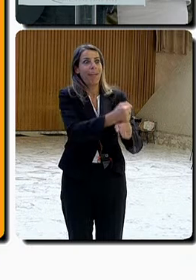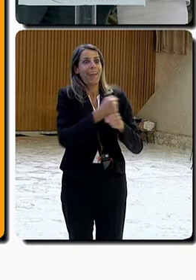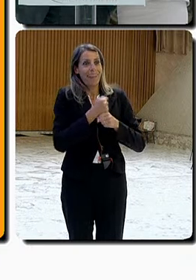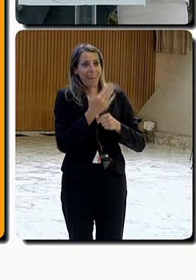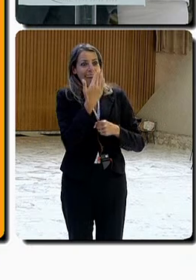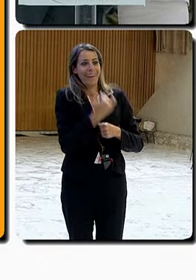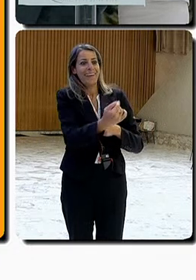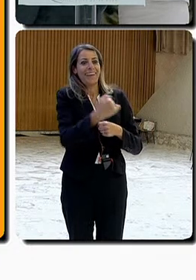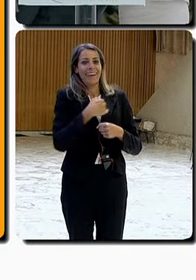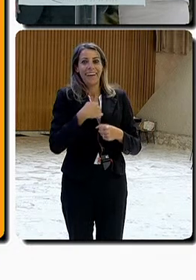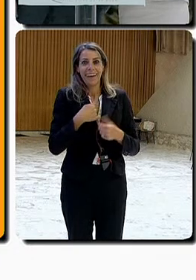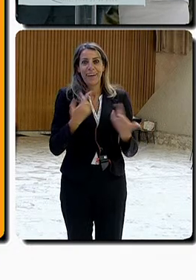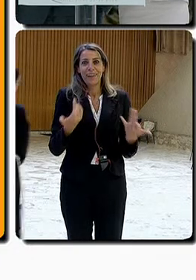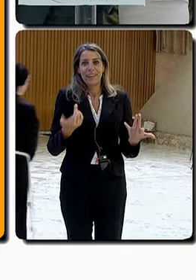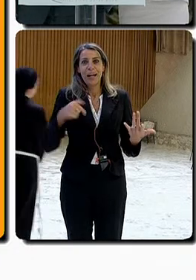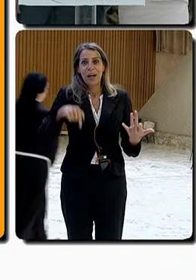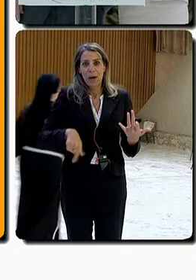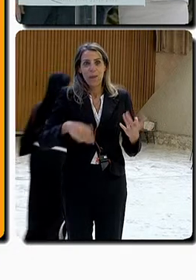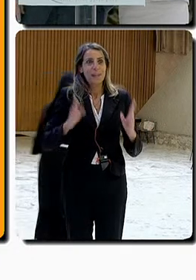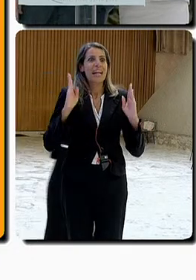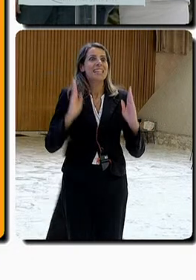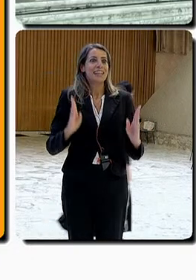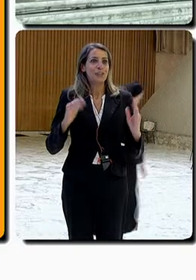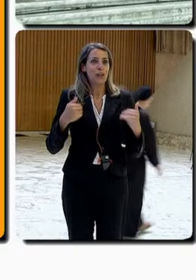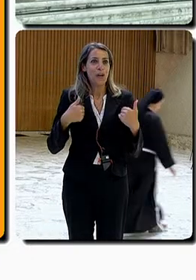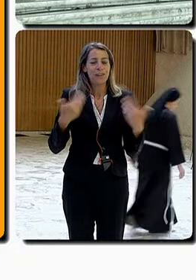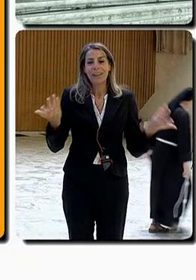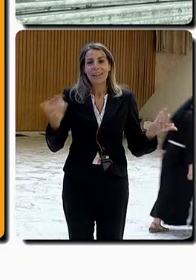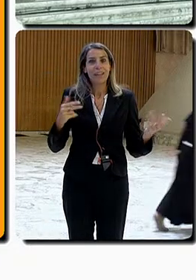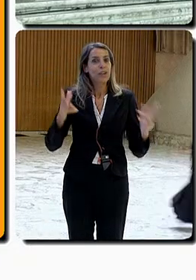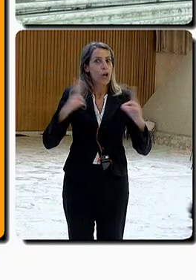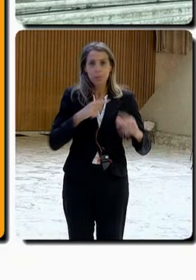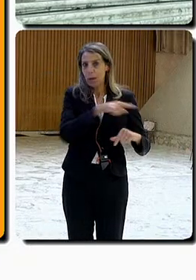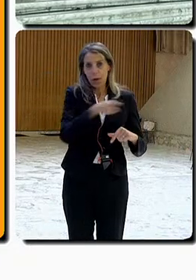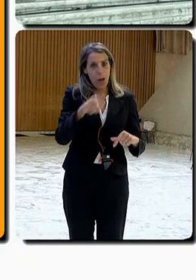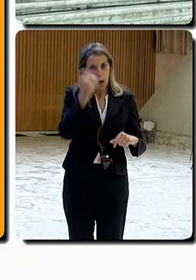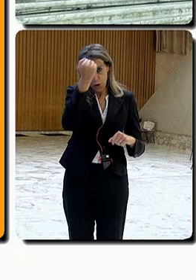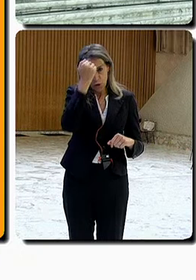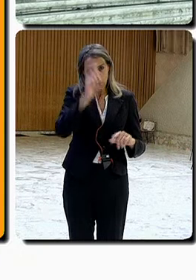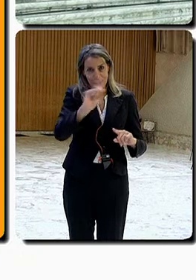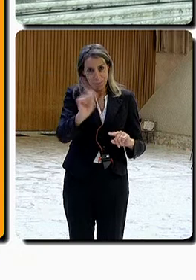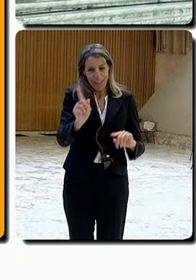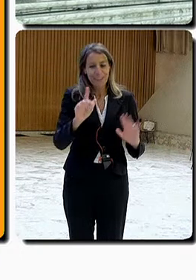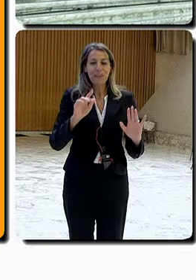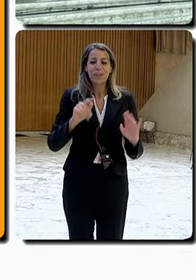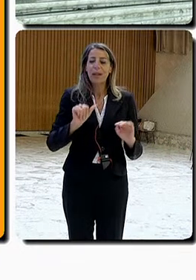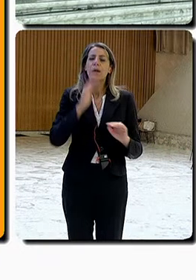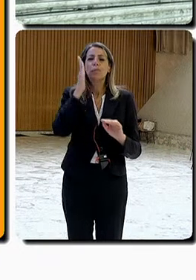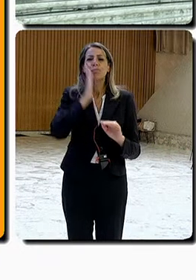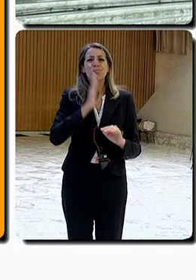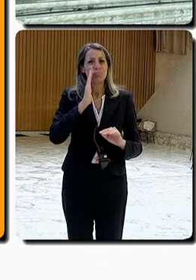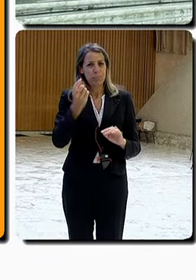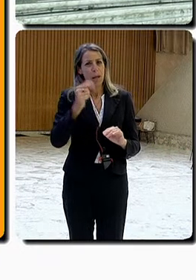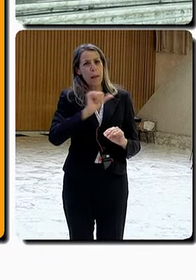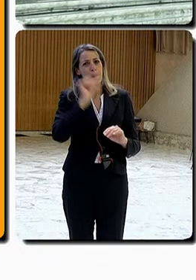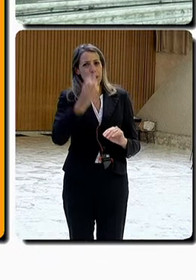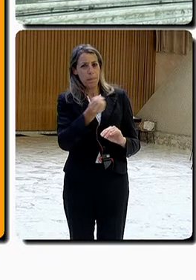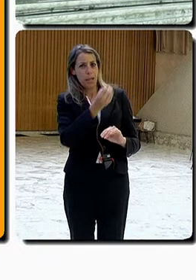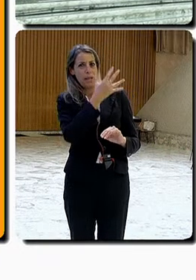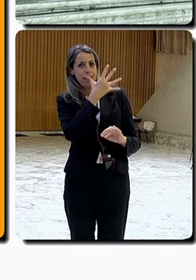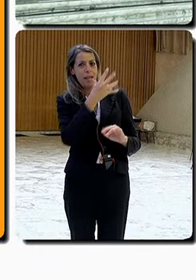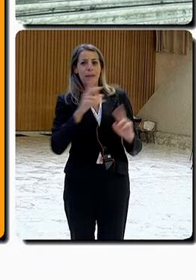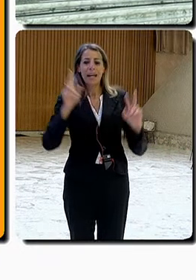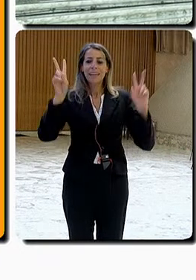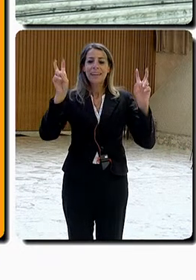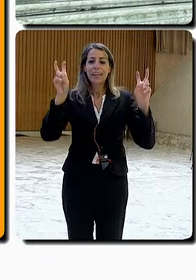the title of our presentation is The Domestic Church and Synodality. And could I have the first slide, please? Thank you. You've